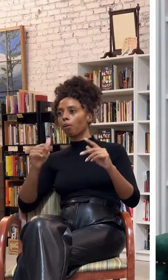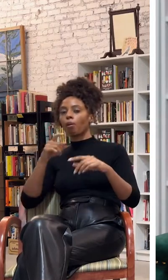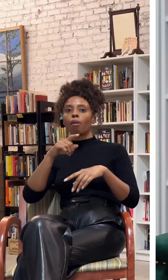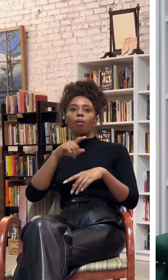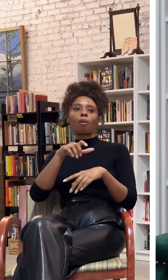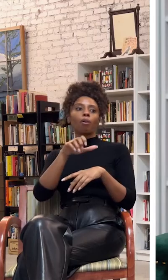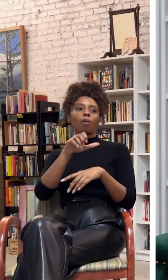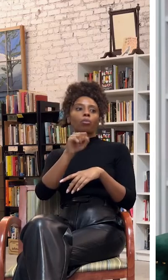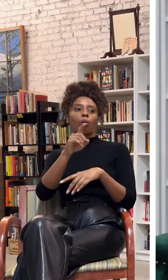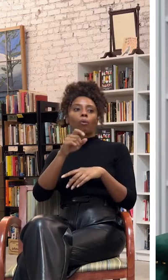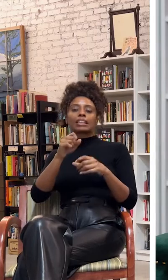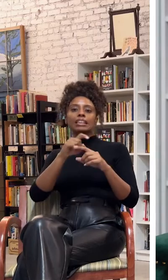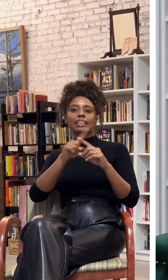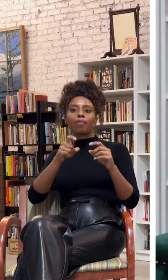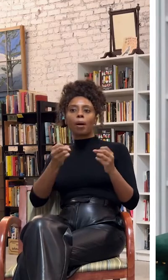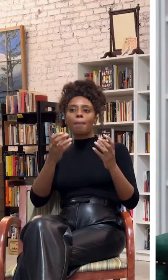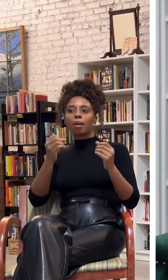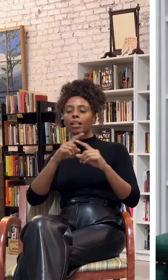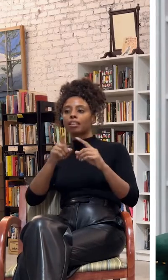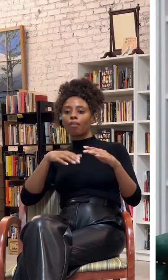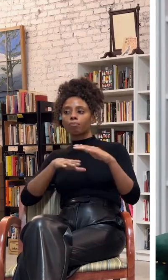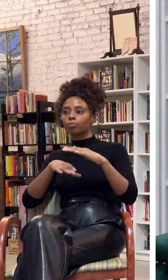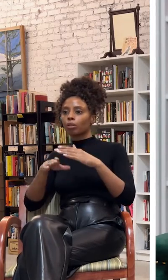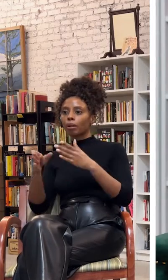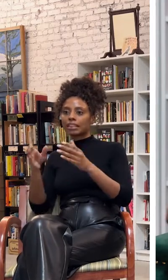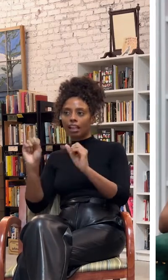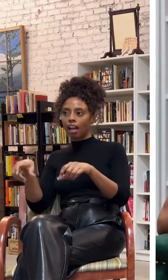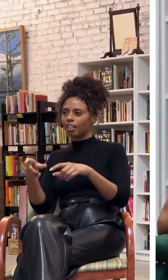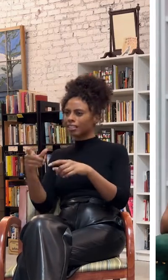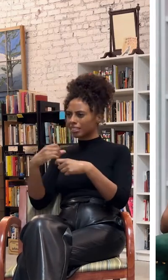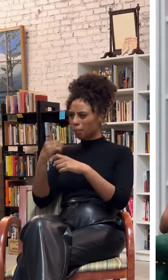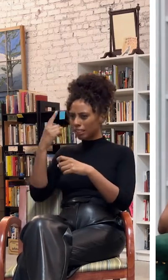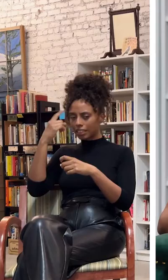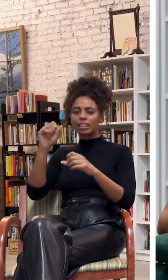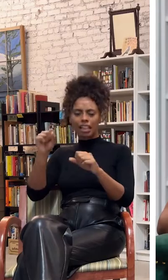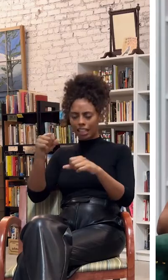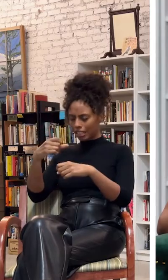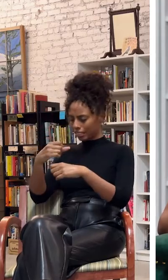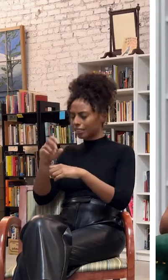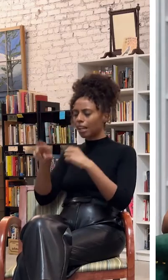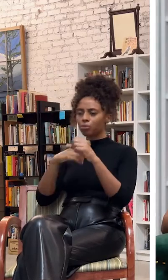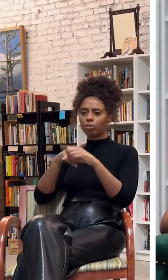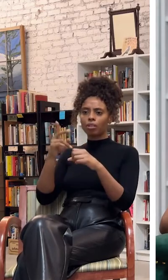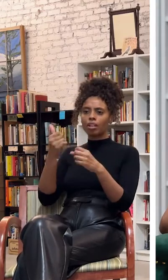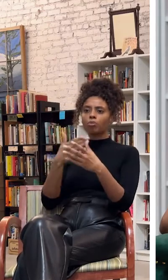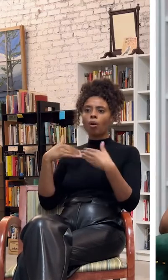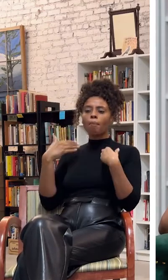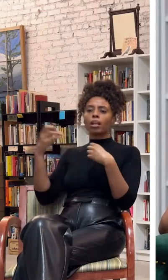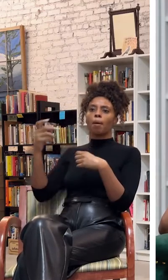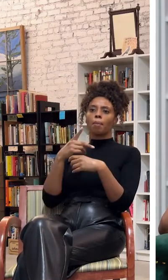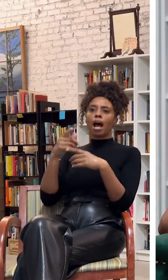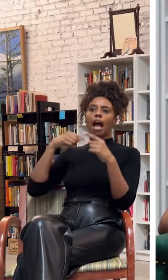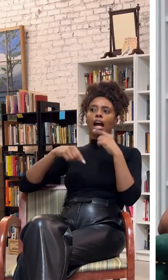there's as many entry points as possible. Does that make sense? It absolutely makes sense. And I'm so glad you're coming back to